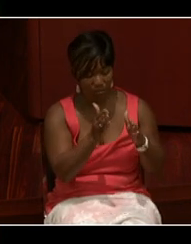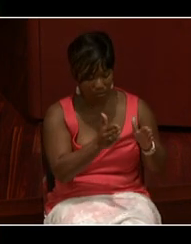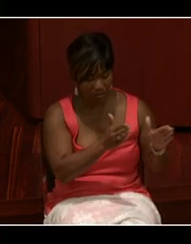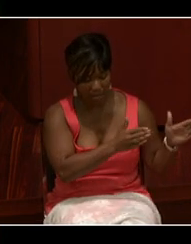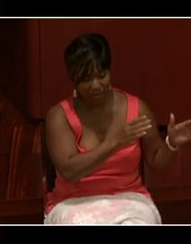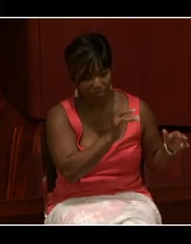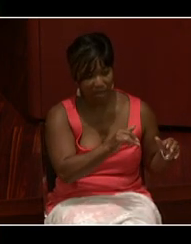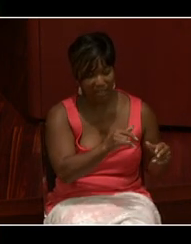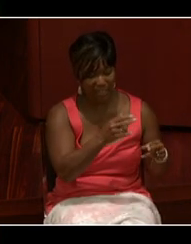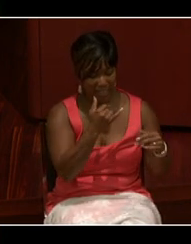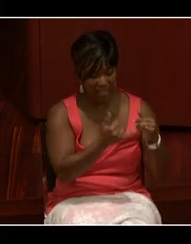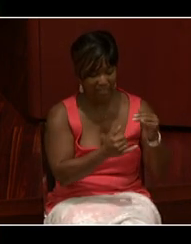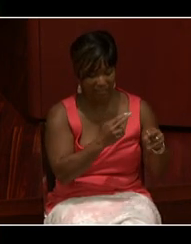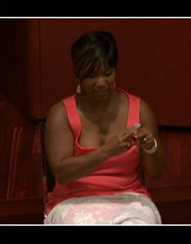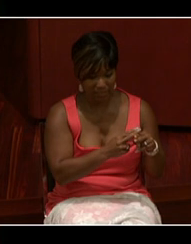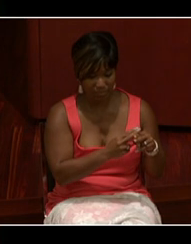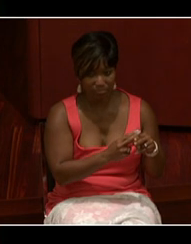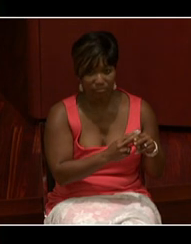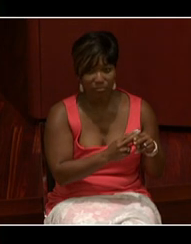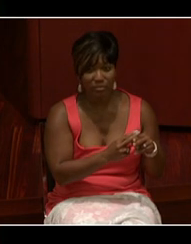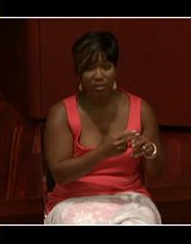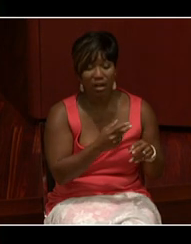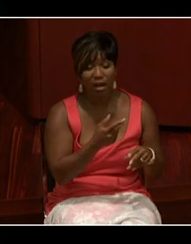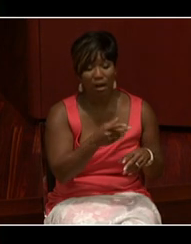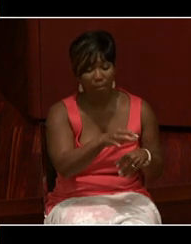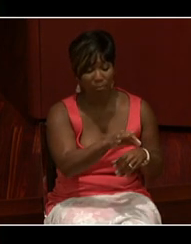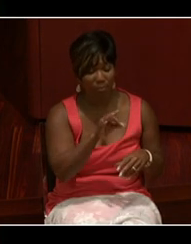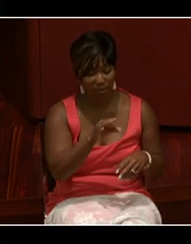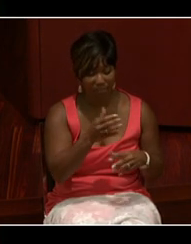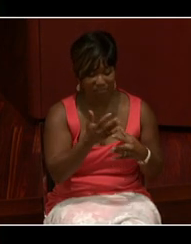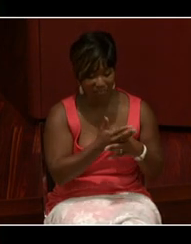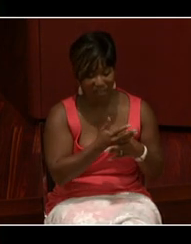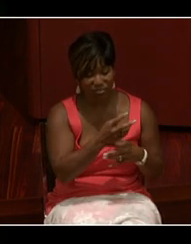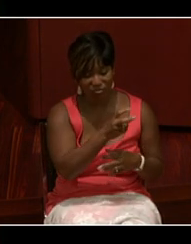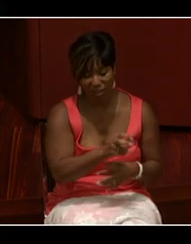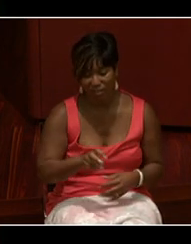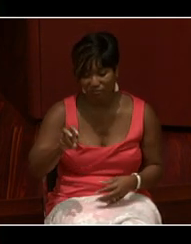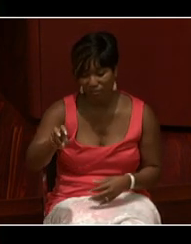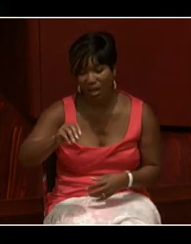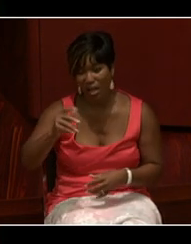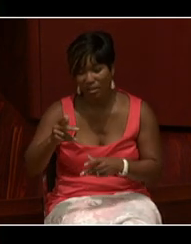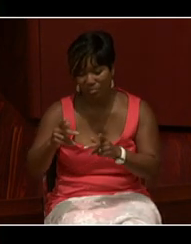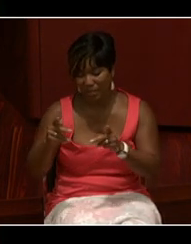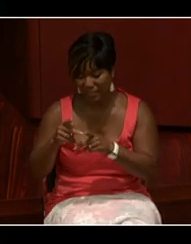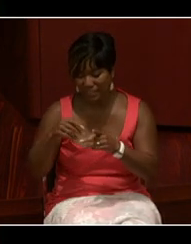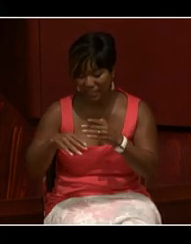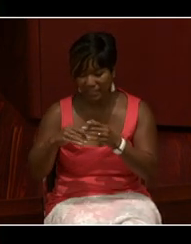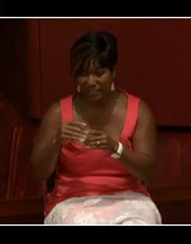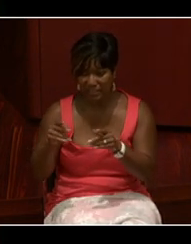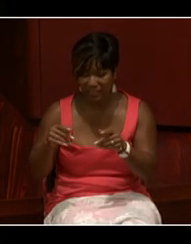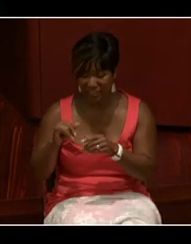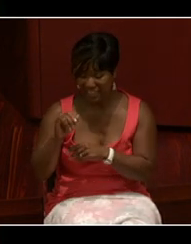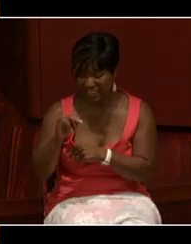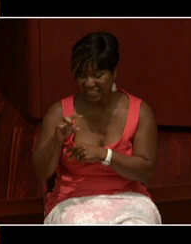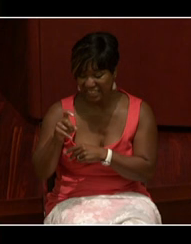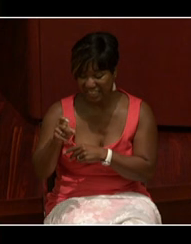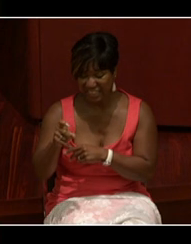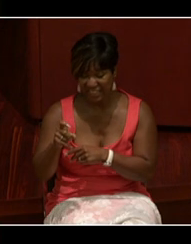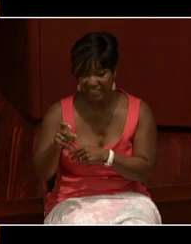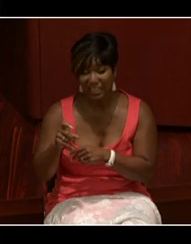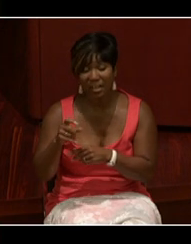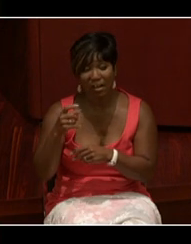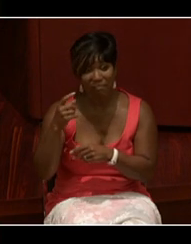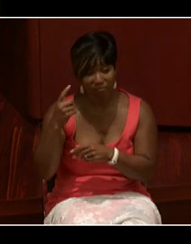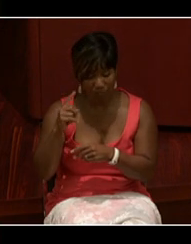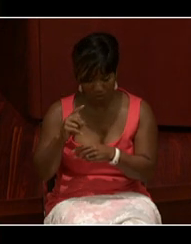pulling files from former inmates that had transferred elsewhere into the series. A complete index to the inmates at Alcatraz is available both